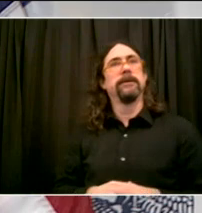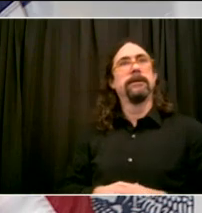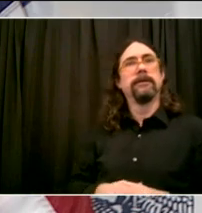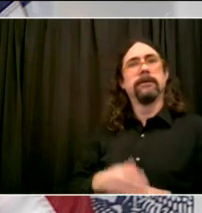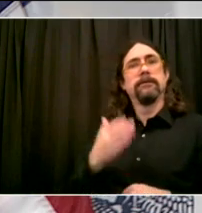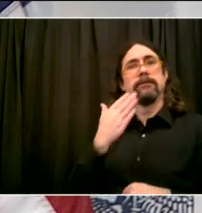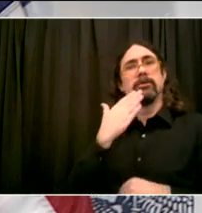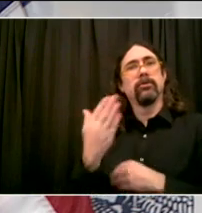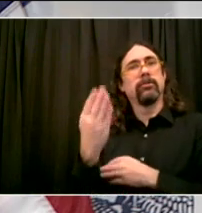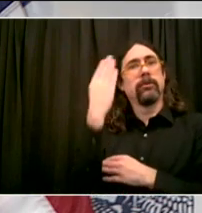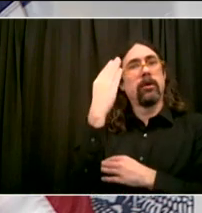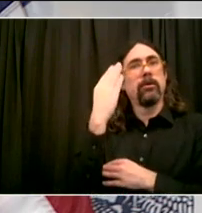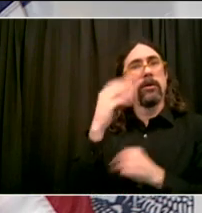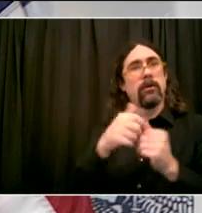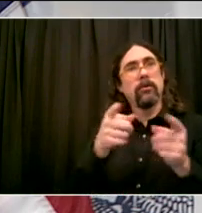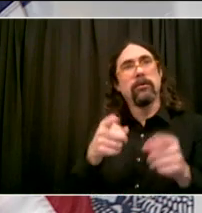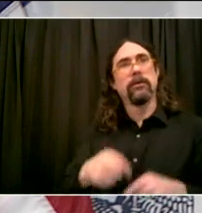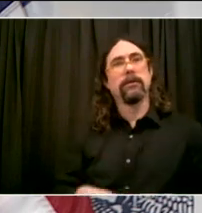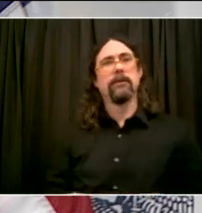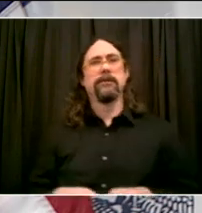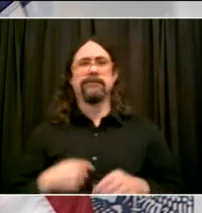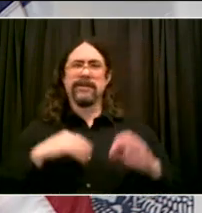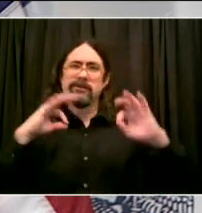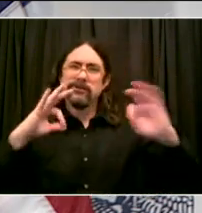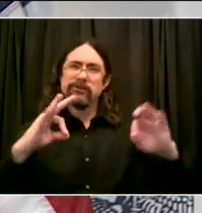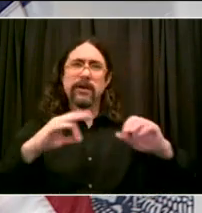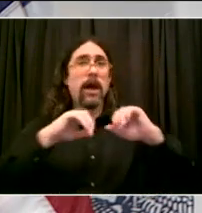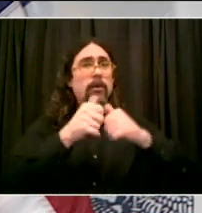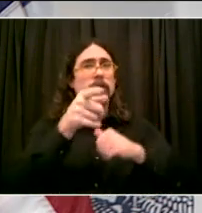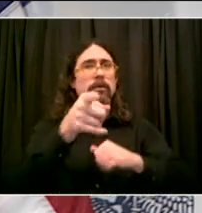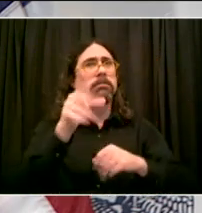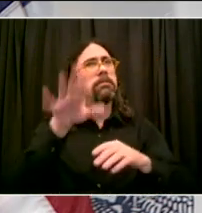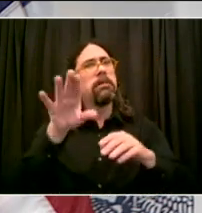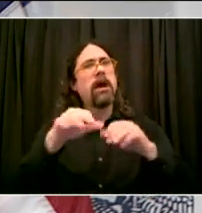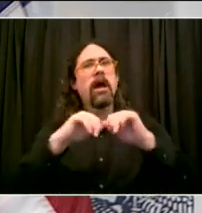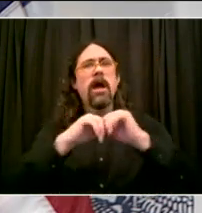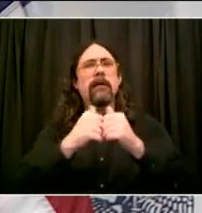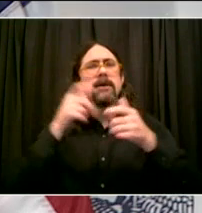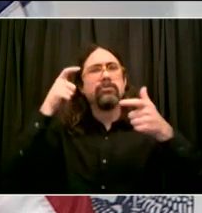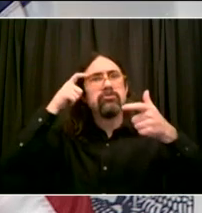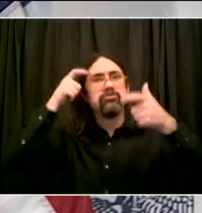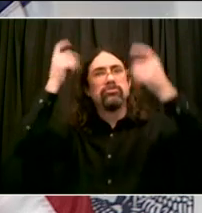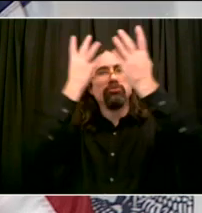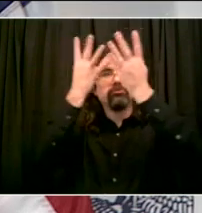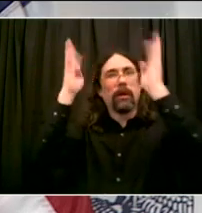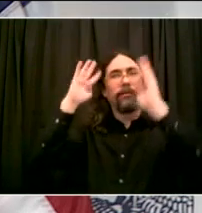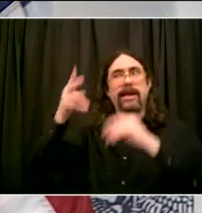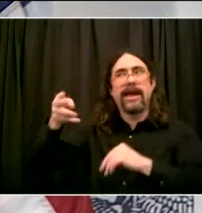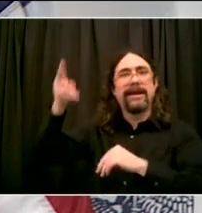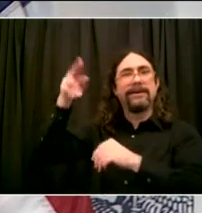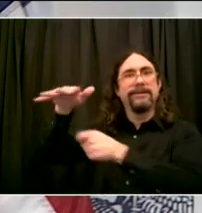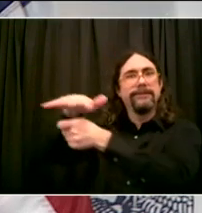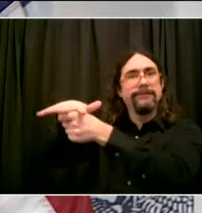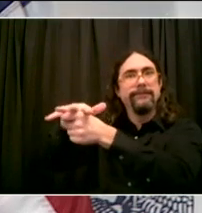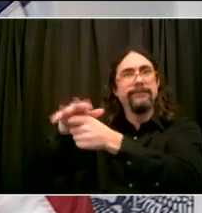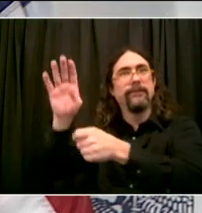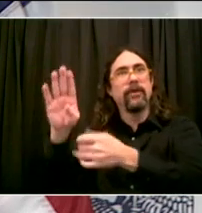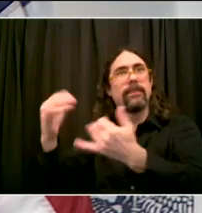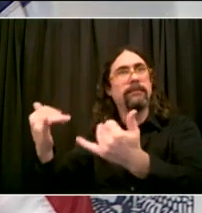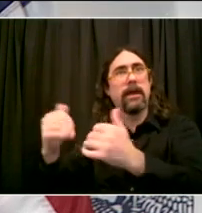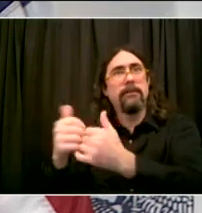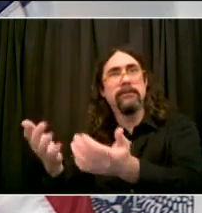Snowed in. All right. Well, have some hot chocolate and carry on. Much like the rest of the city.